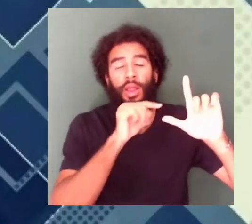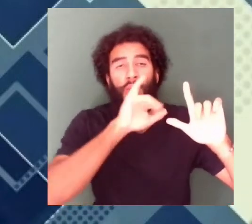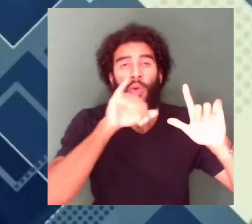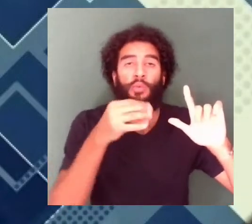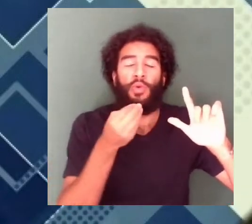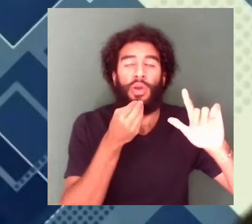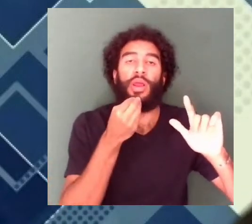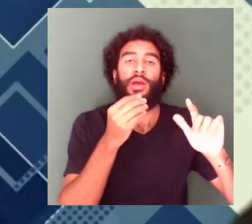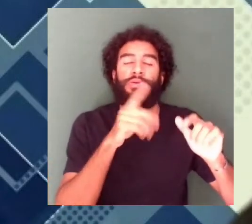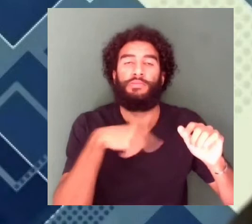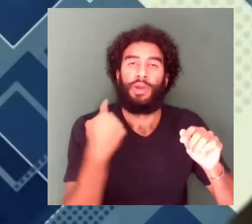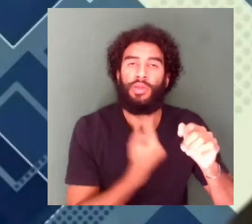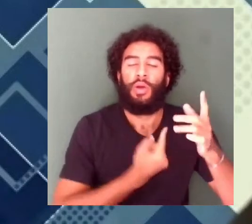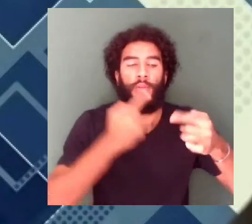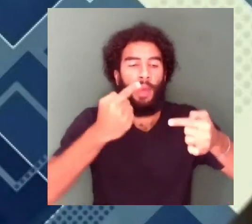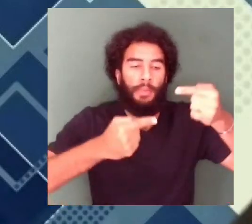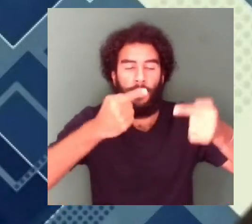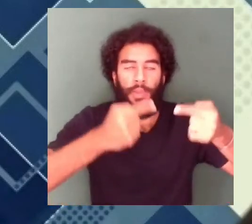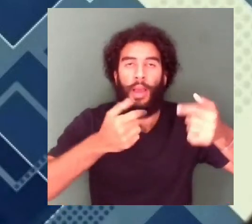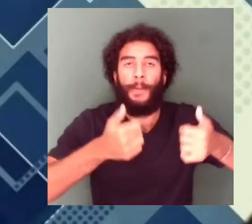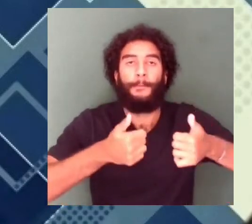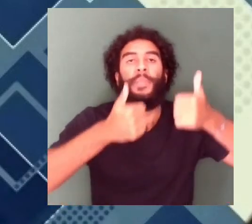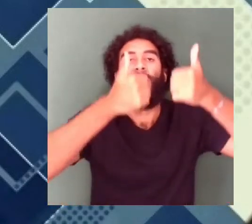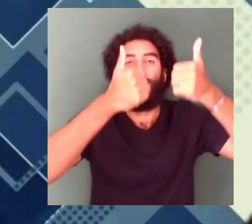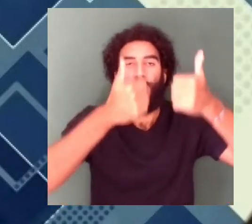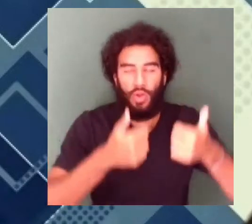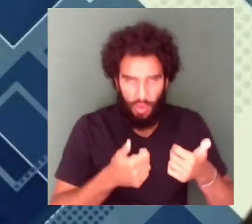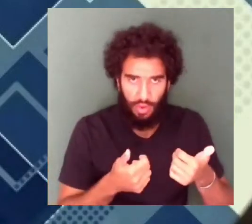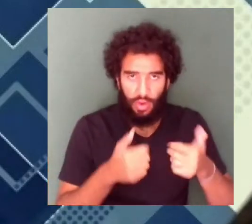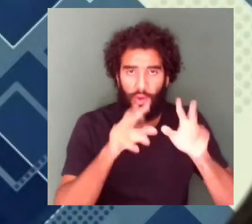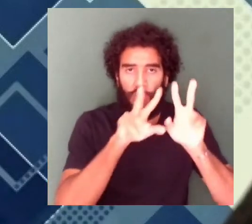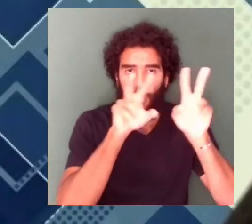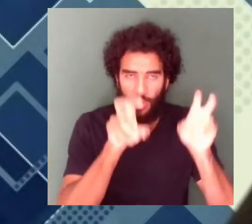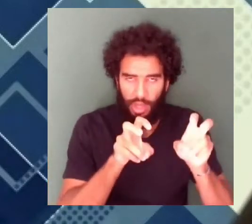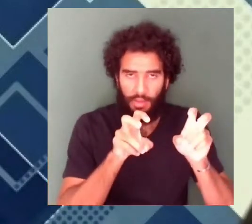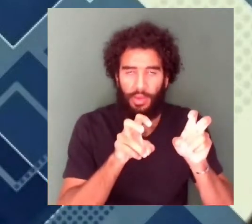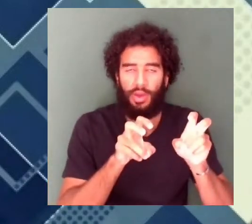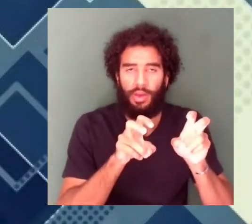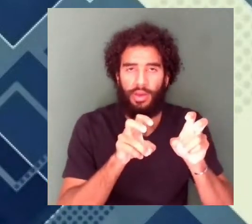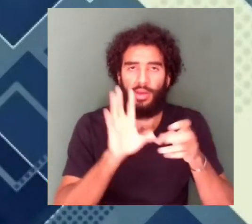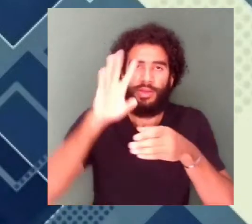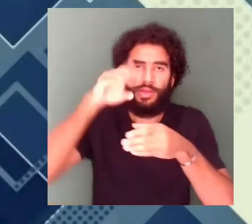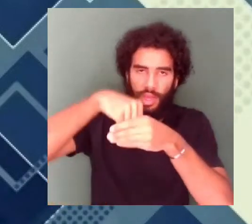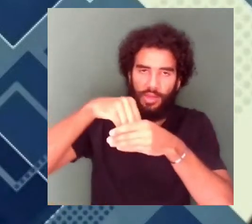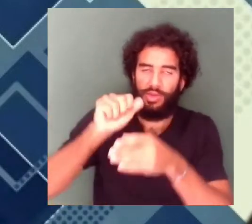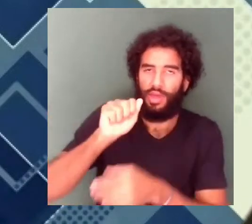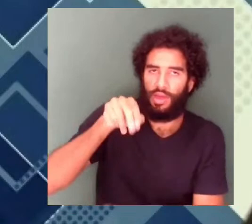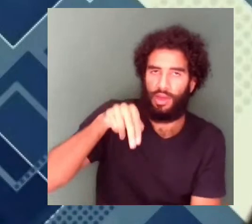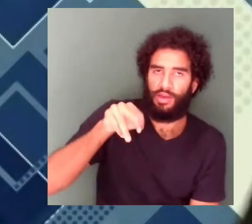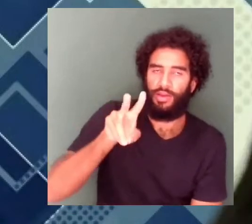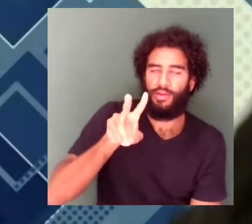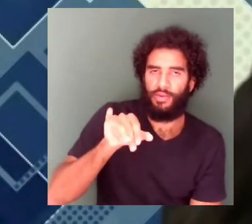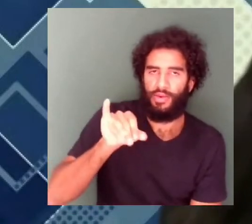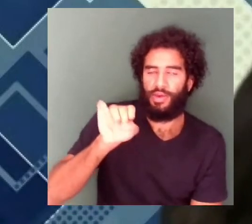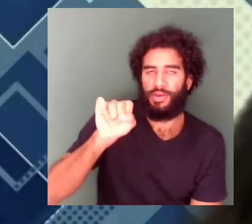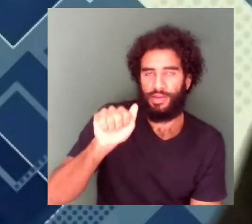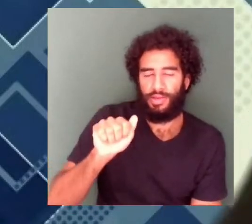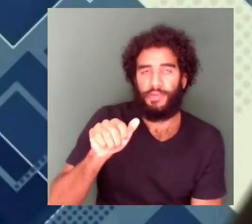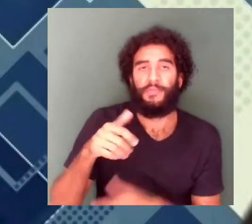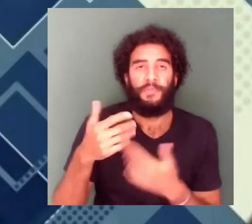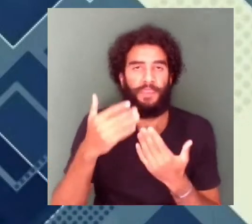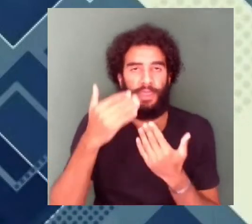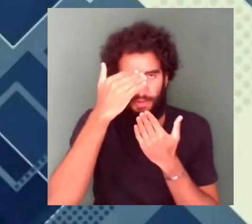NBCAL, which will be a great opportunity to discuss improvements when it comes to this theme within the